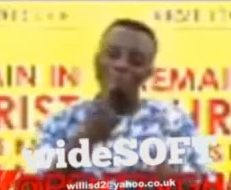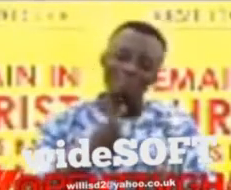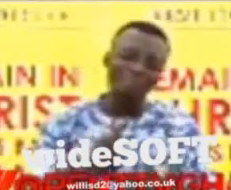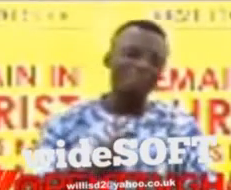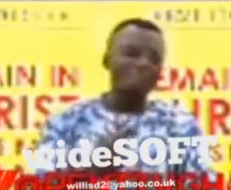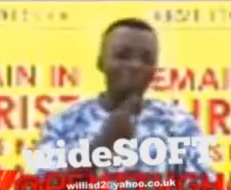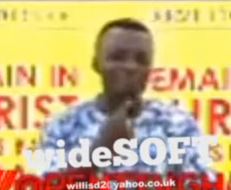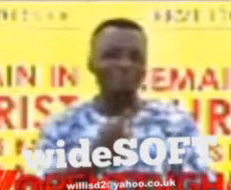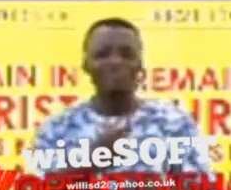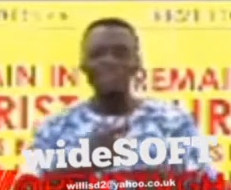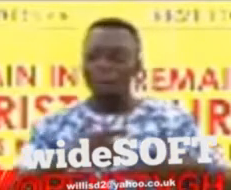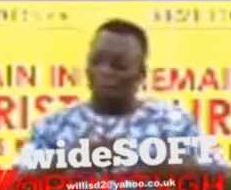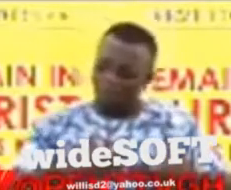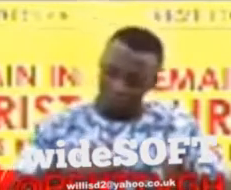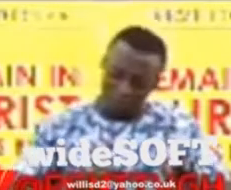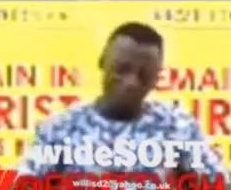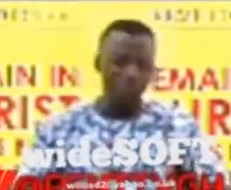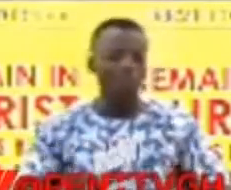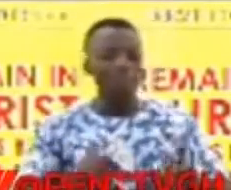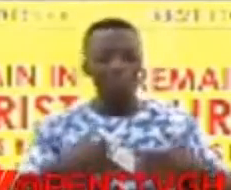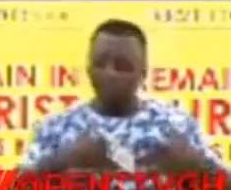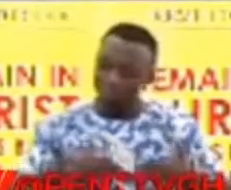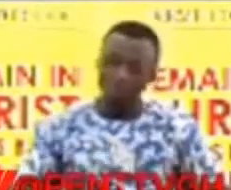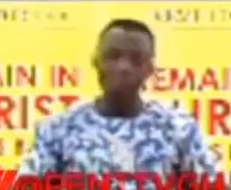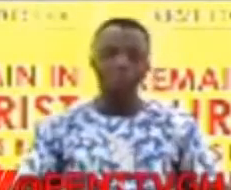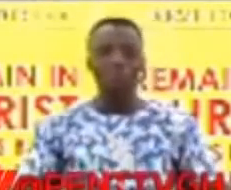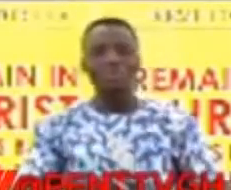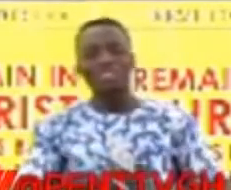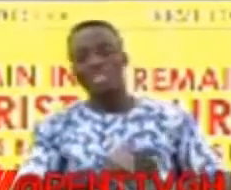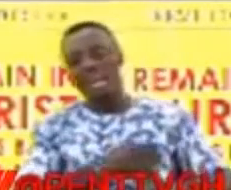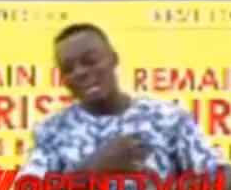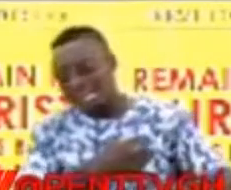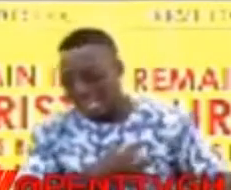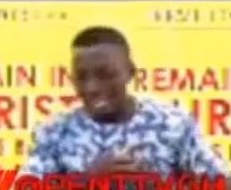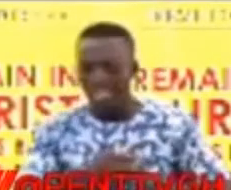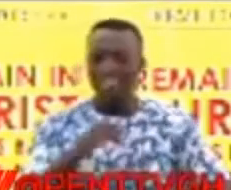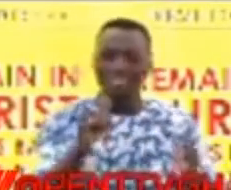disappointments and distress and all kinds of heartache